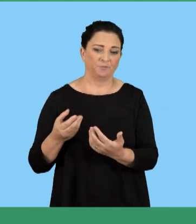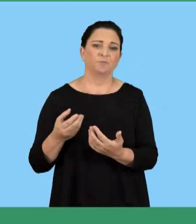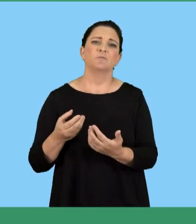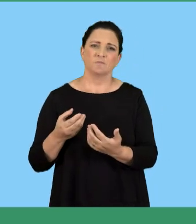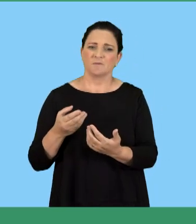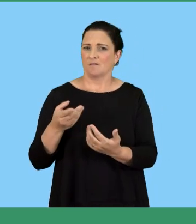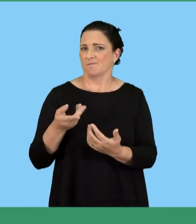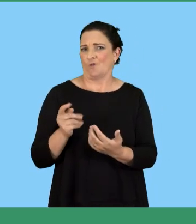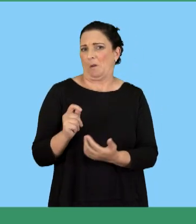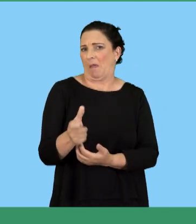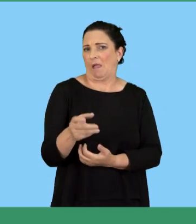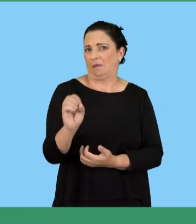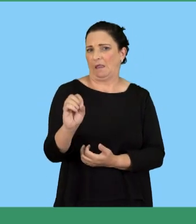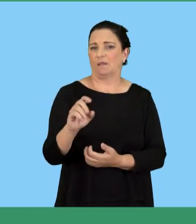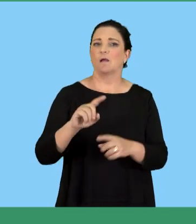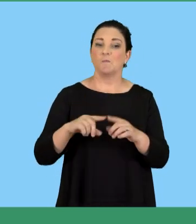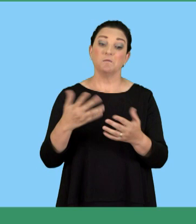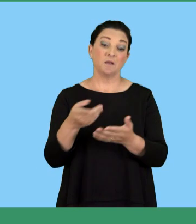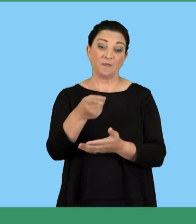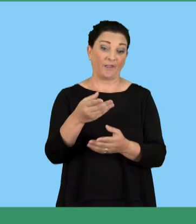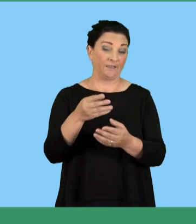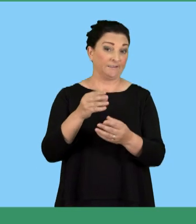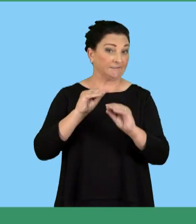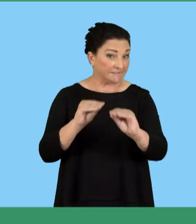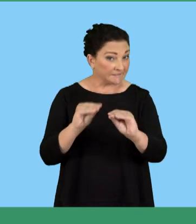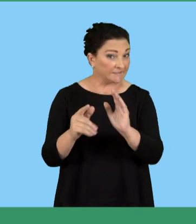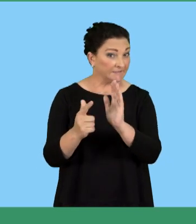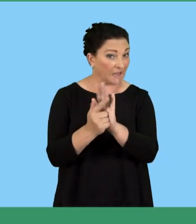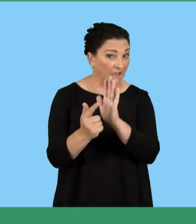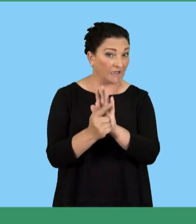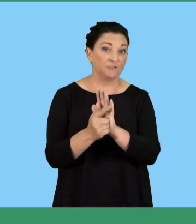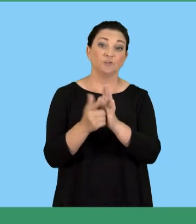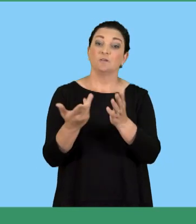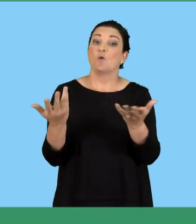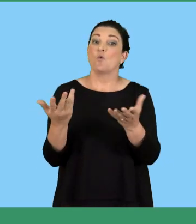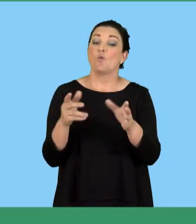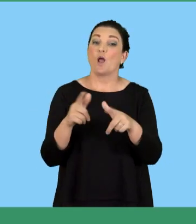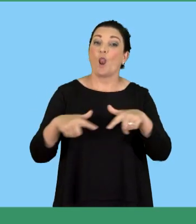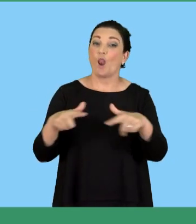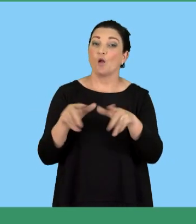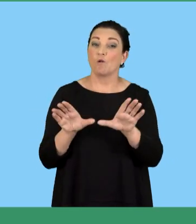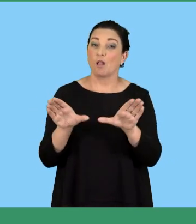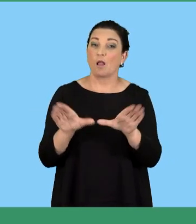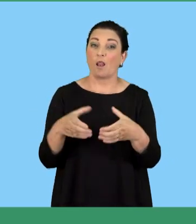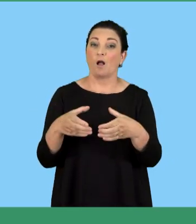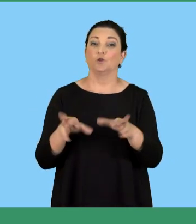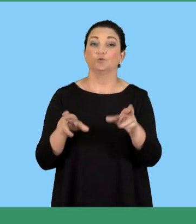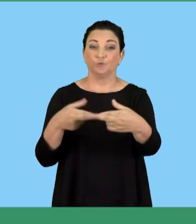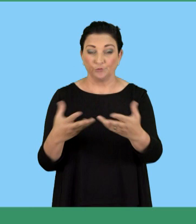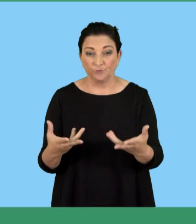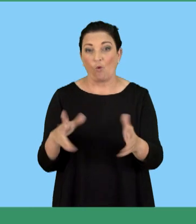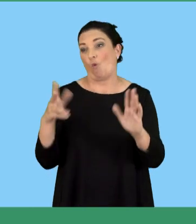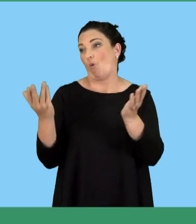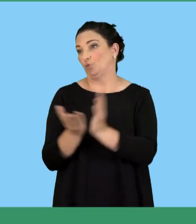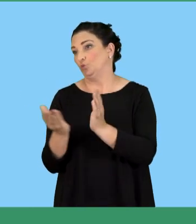community without getting paid. For example, maybe offering lessons at the local classrooms or local disadvantaged schools,